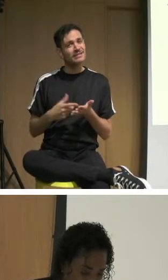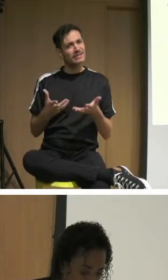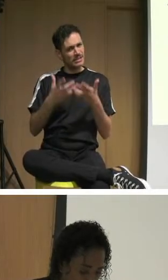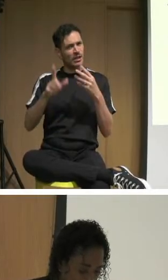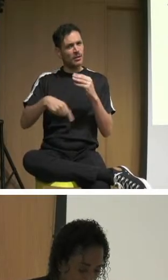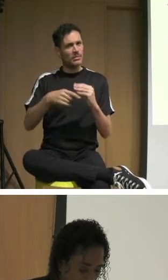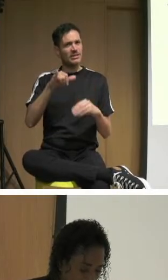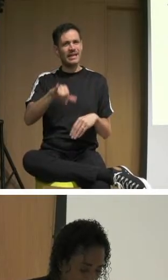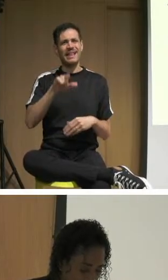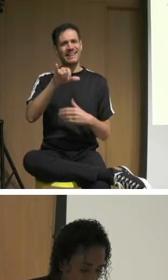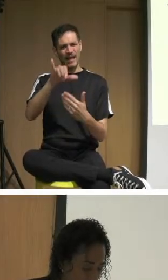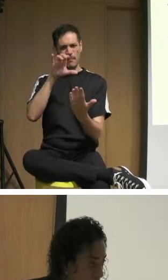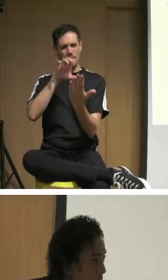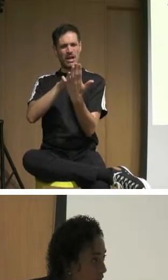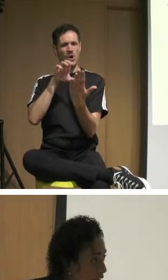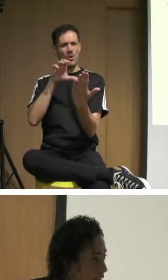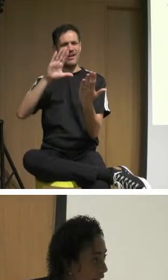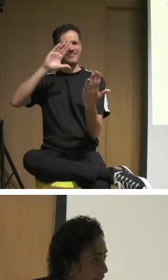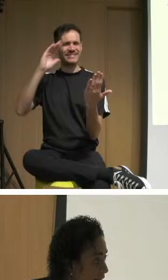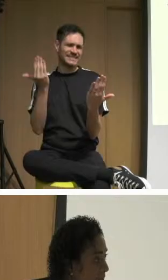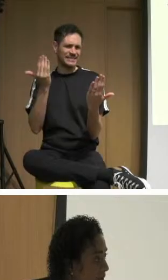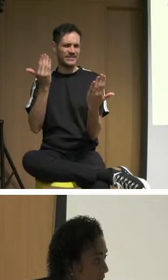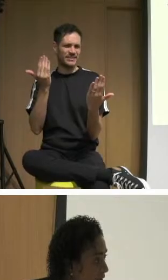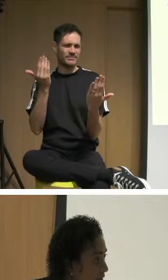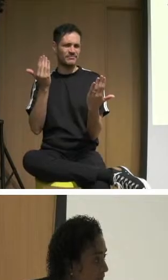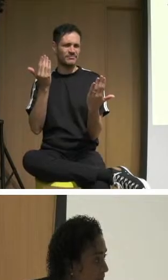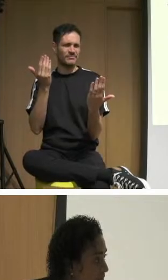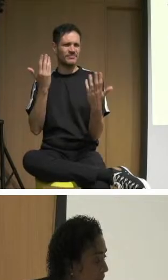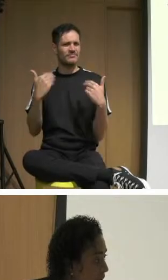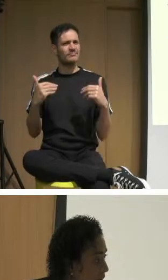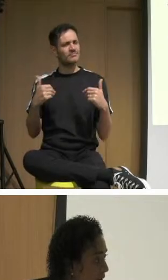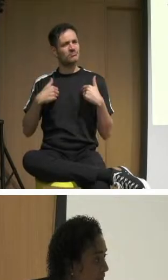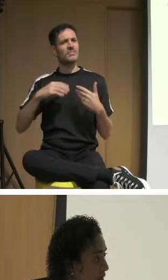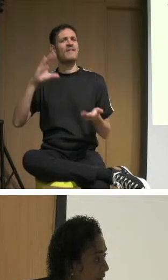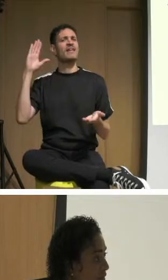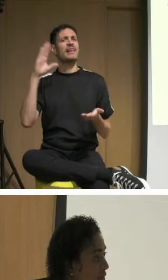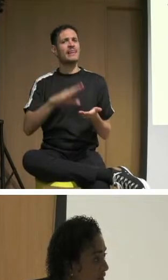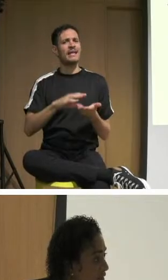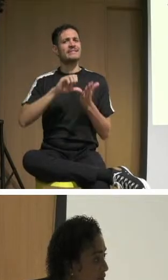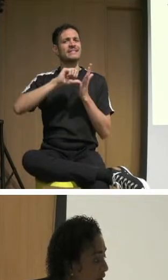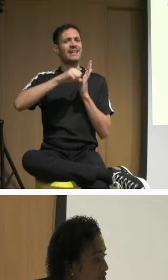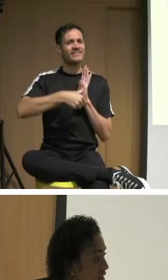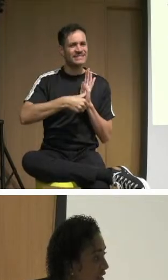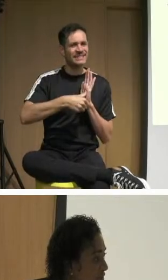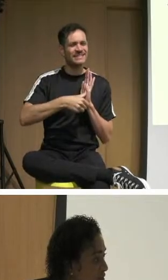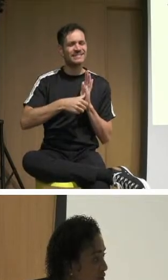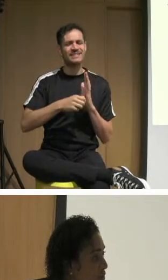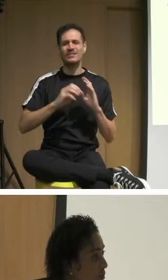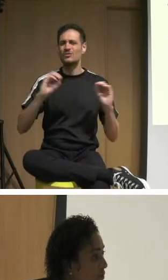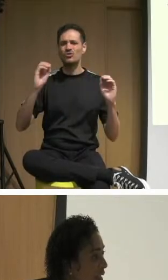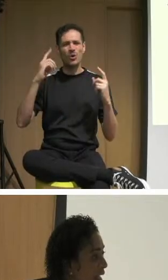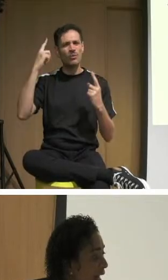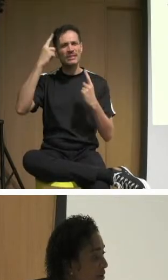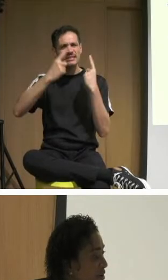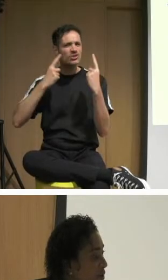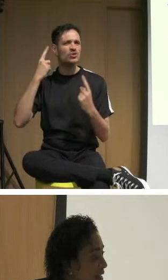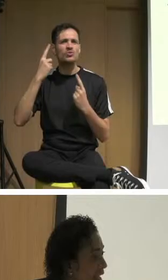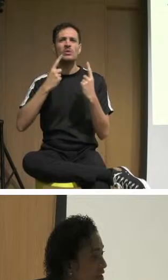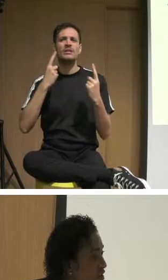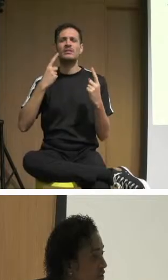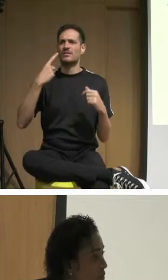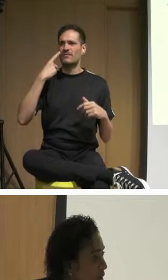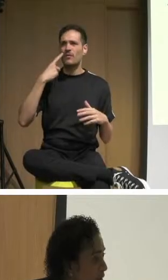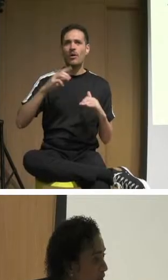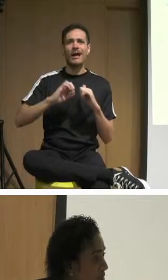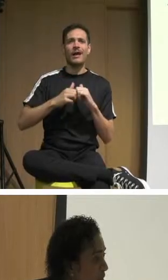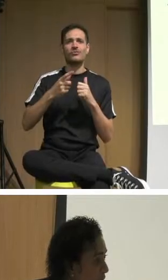paragraph reads, it's as though there was less emphasis, very little consideration given to how do you engage